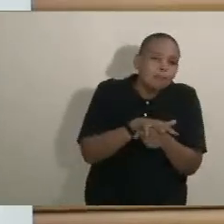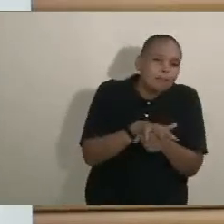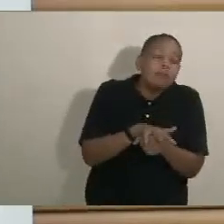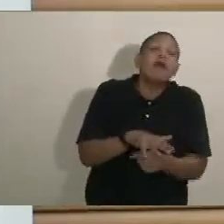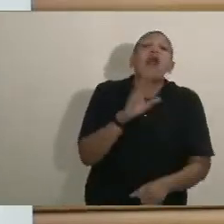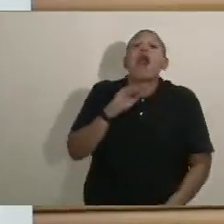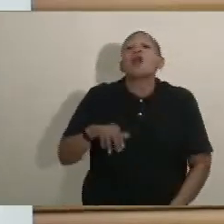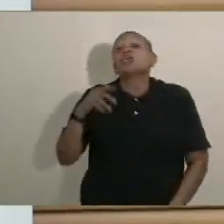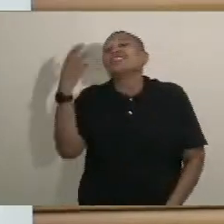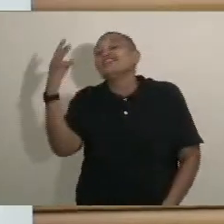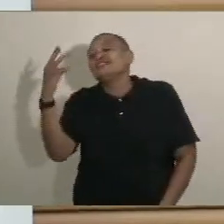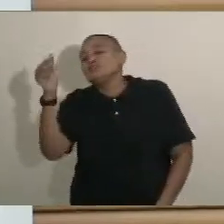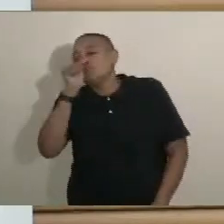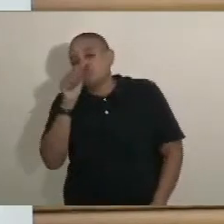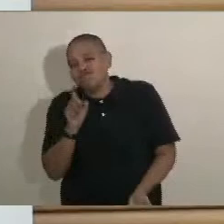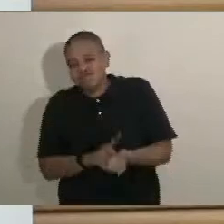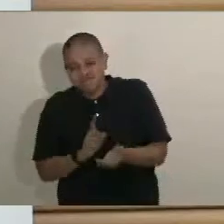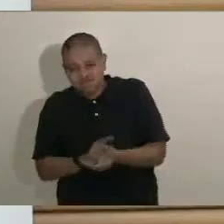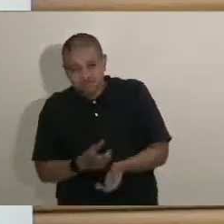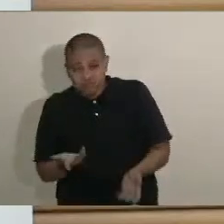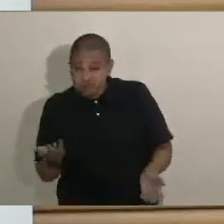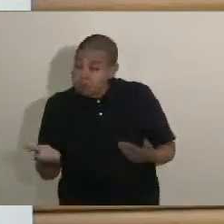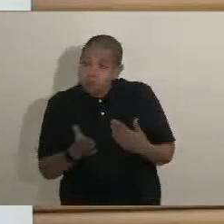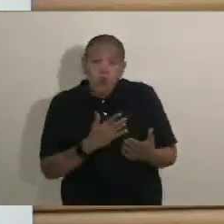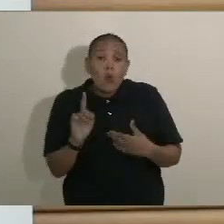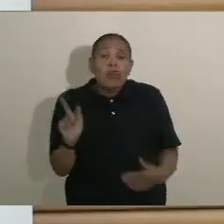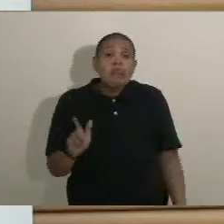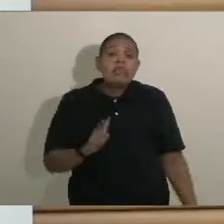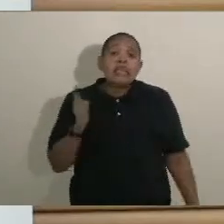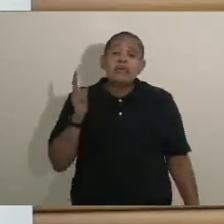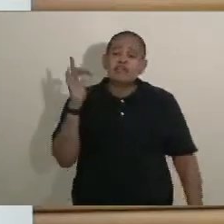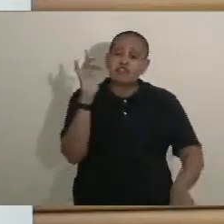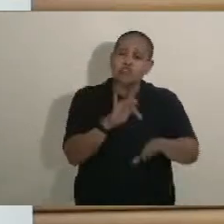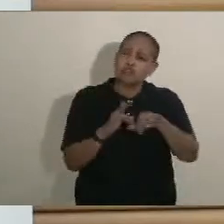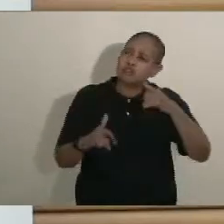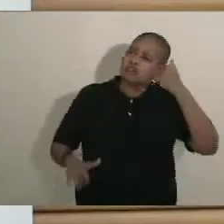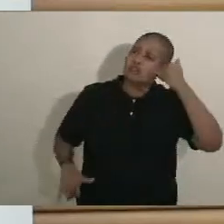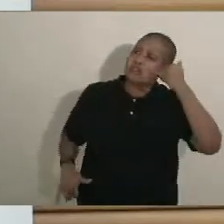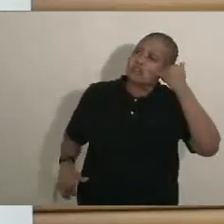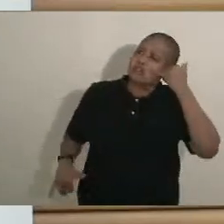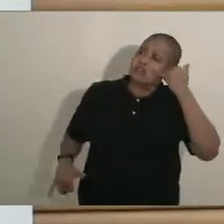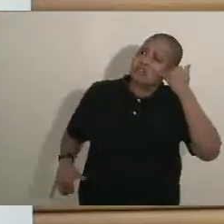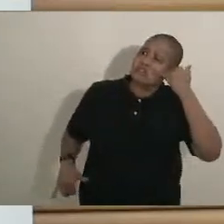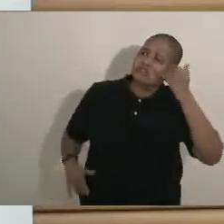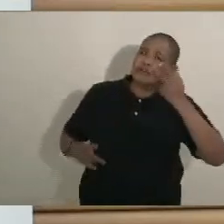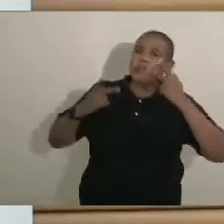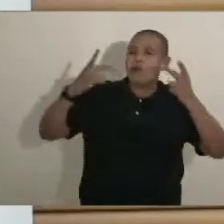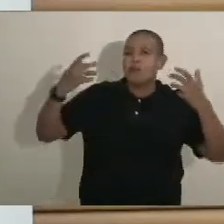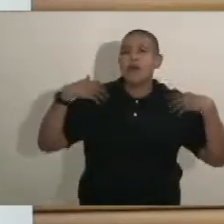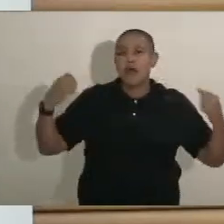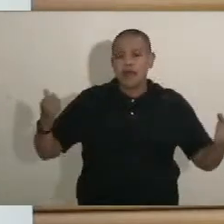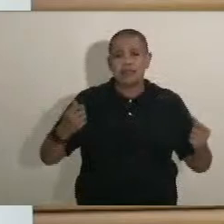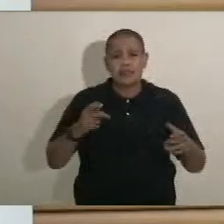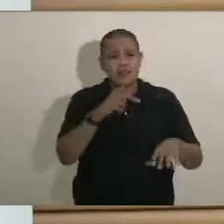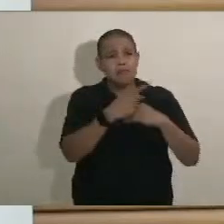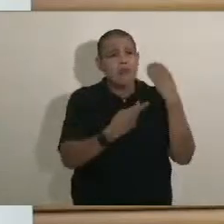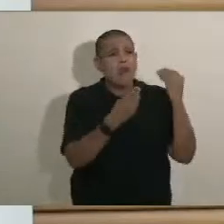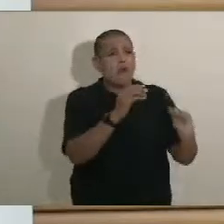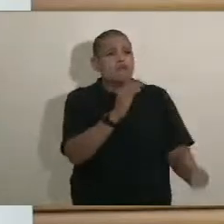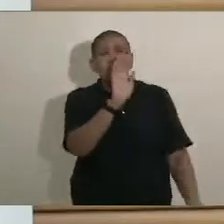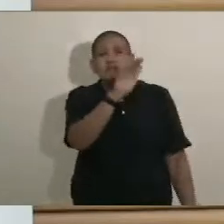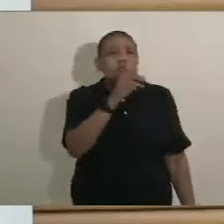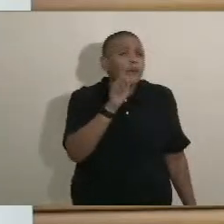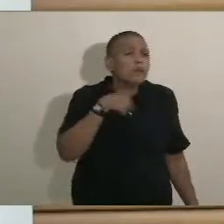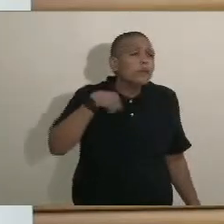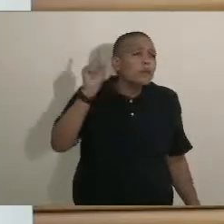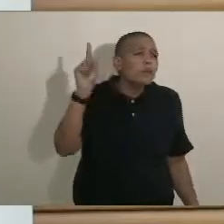in. You just have to reach out to the public health parish office, which is listed, and just ask, where can I go to